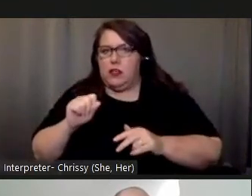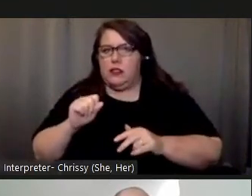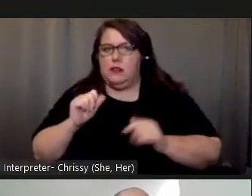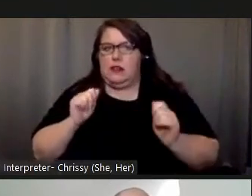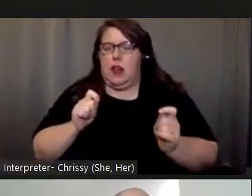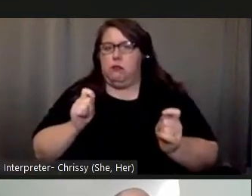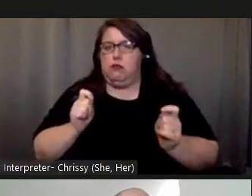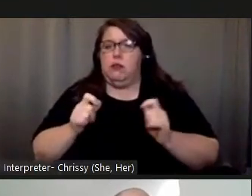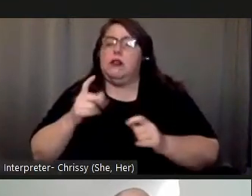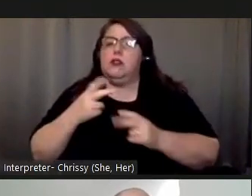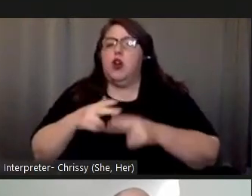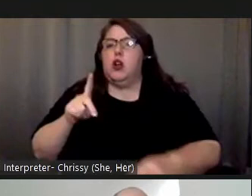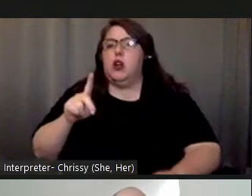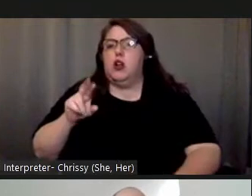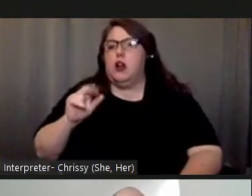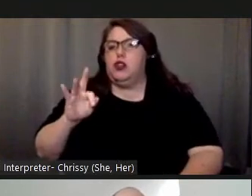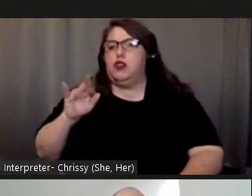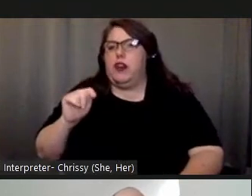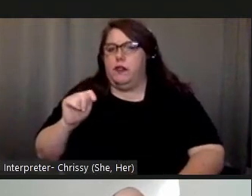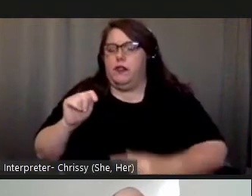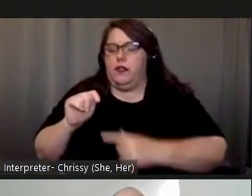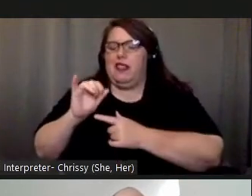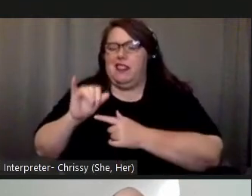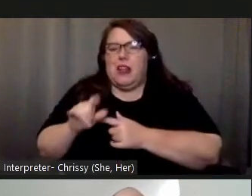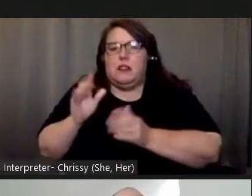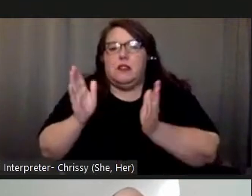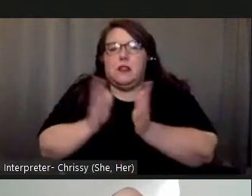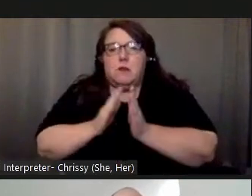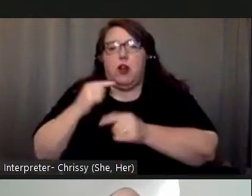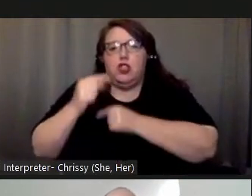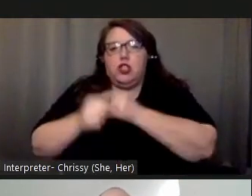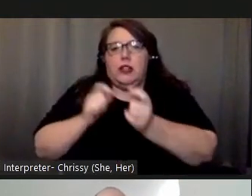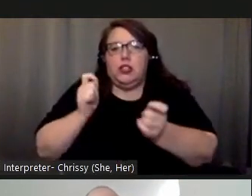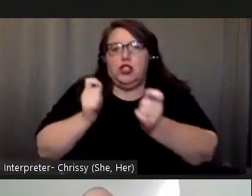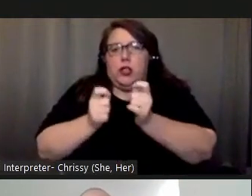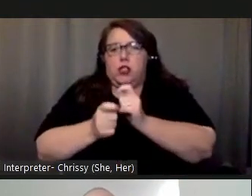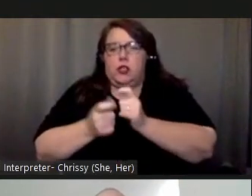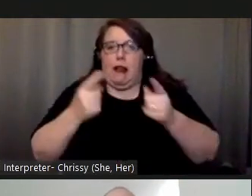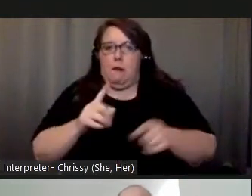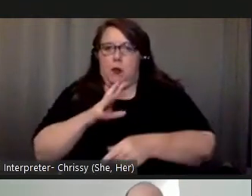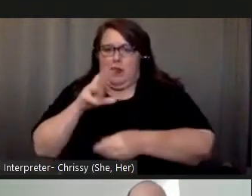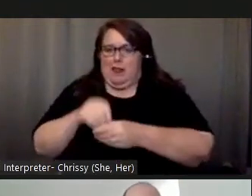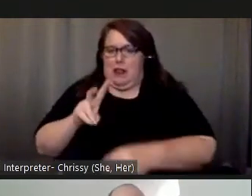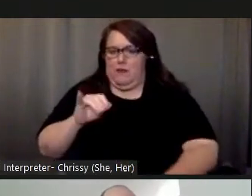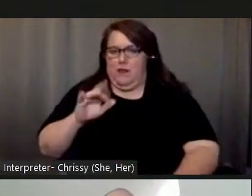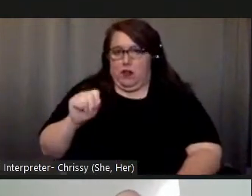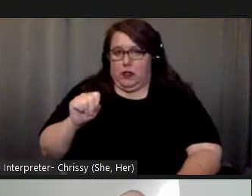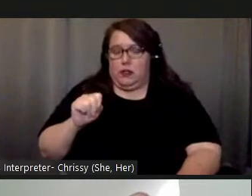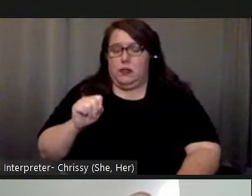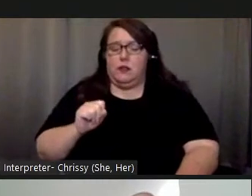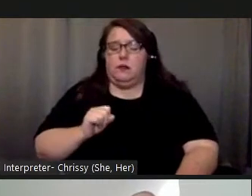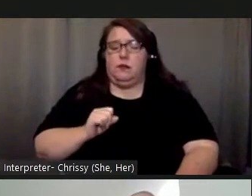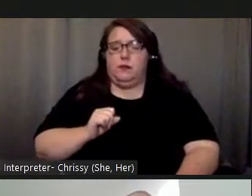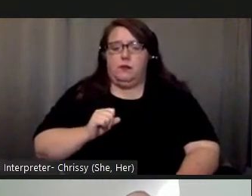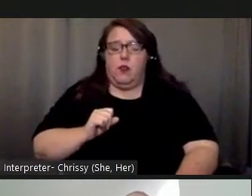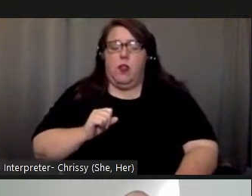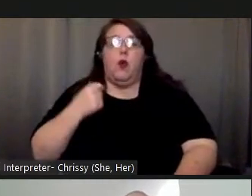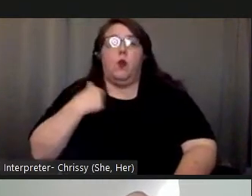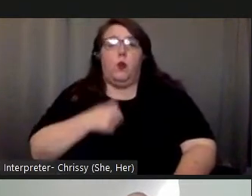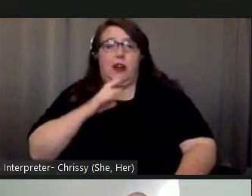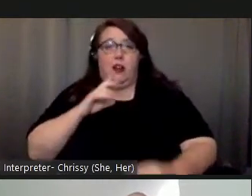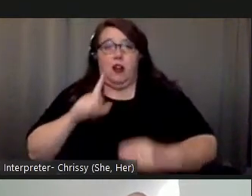term that we use to describe these small genetic changes that occur. And so when we talk about the